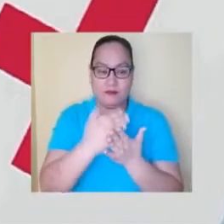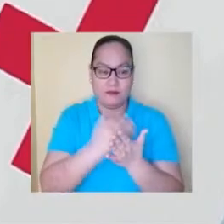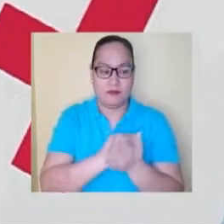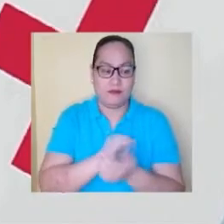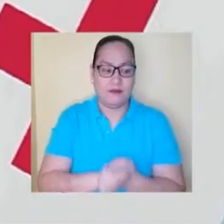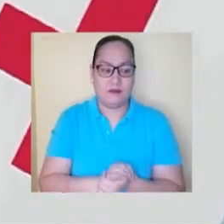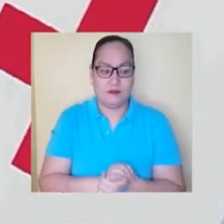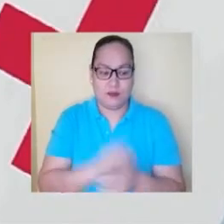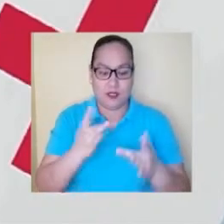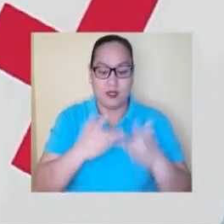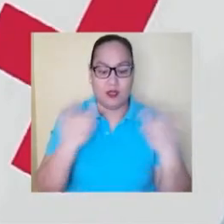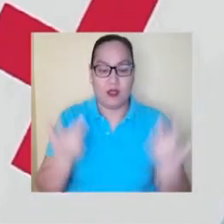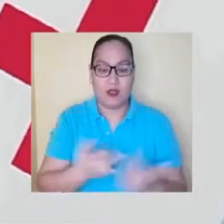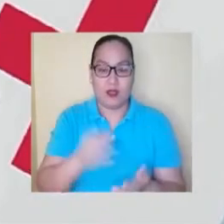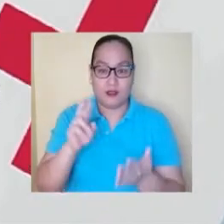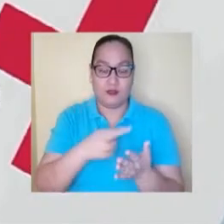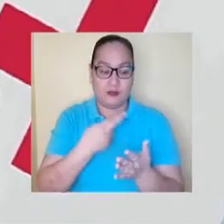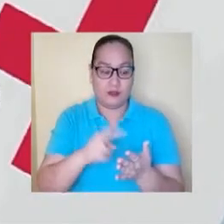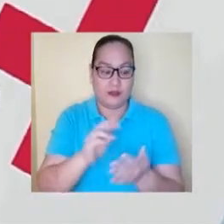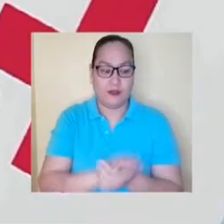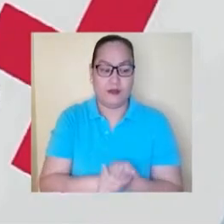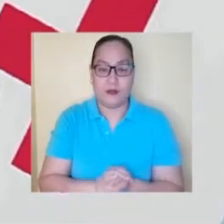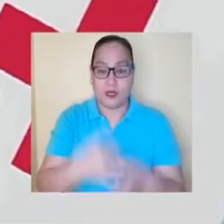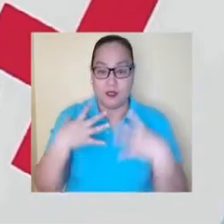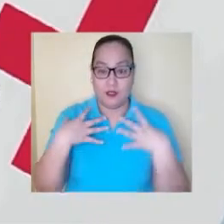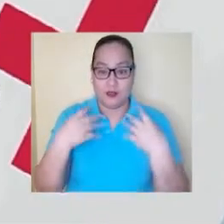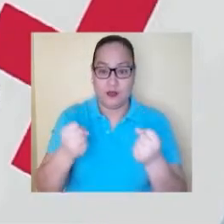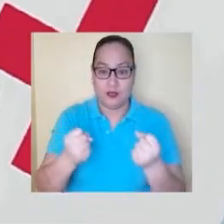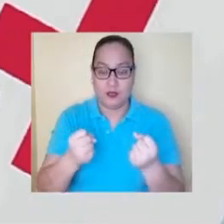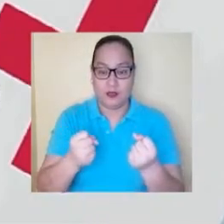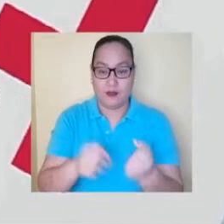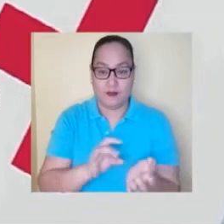rhythm. Strength of the pulse.